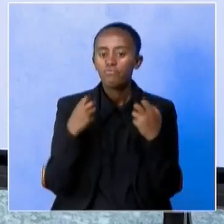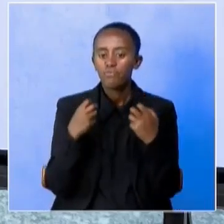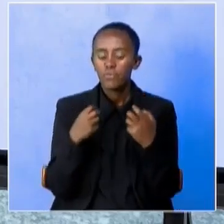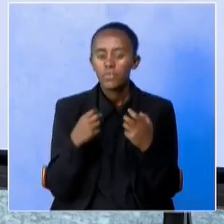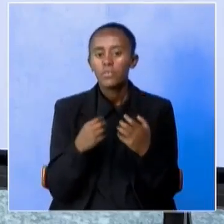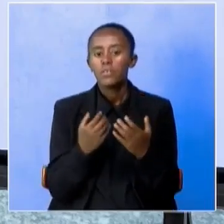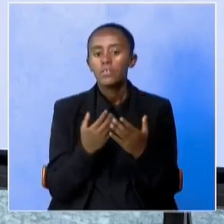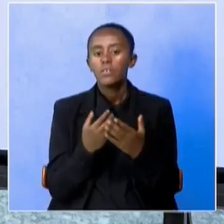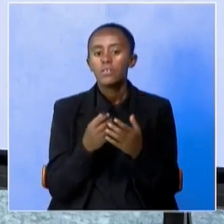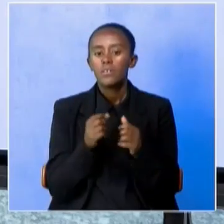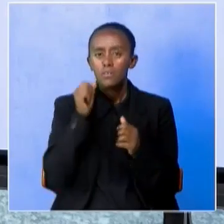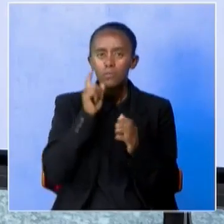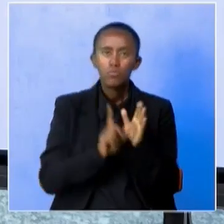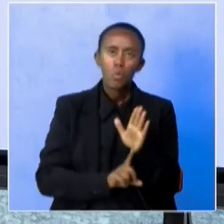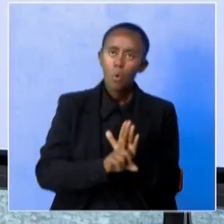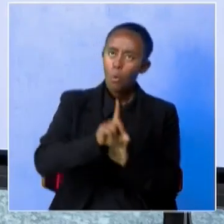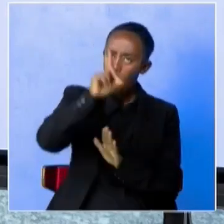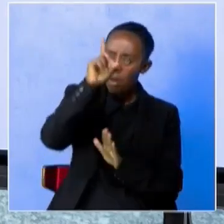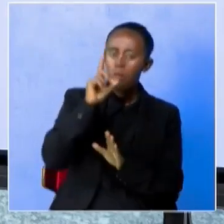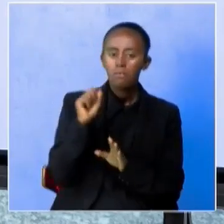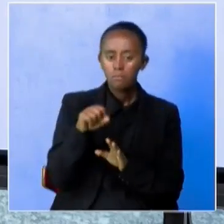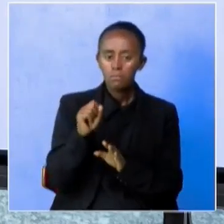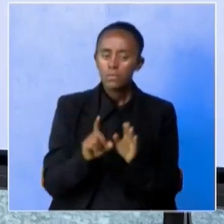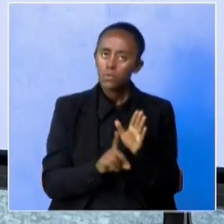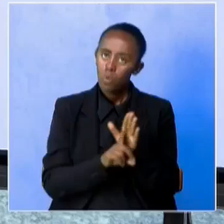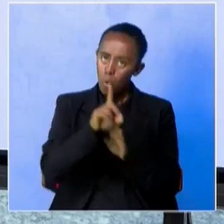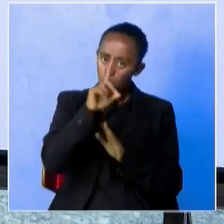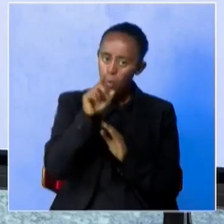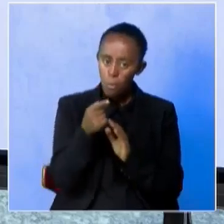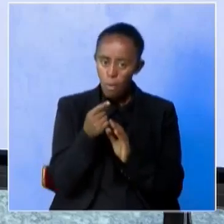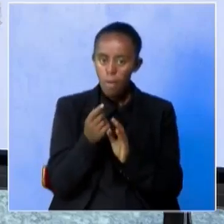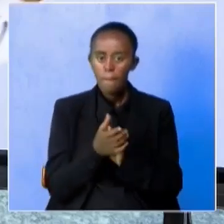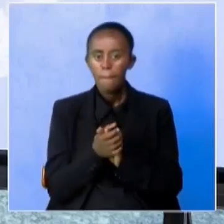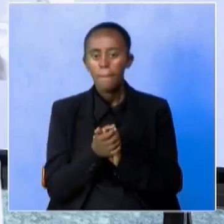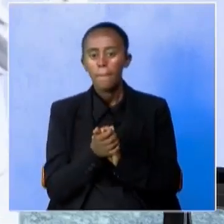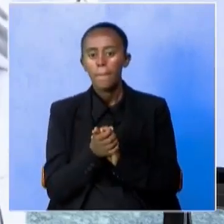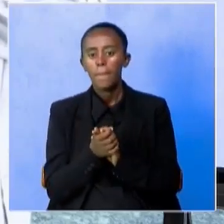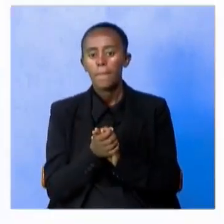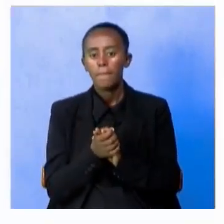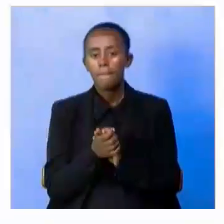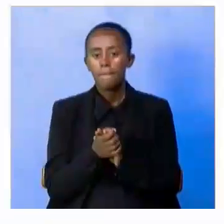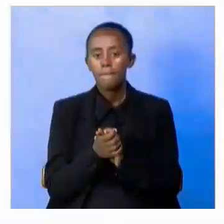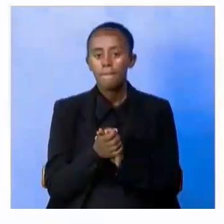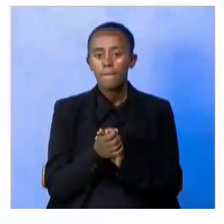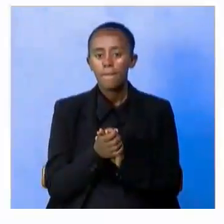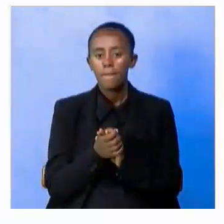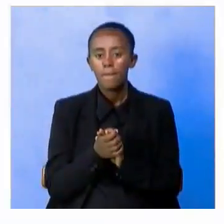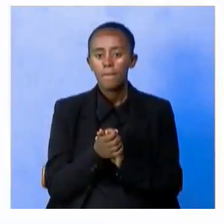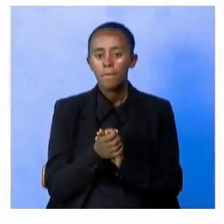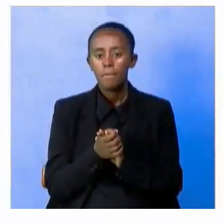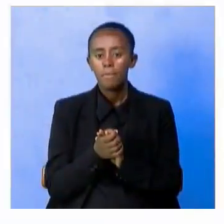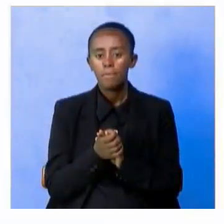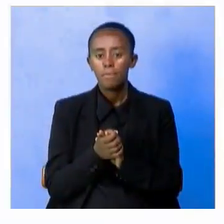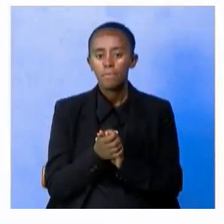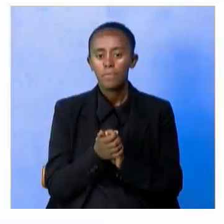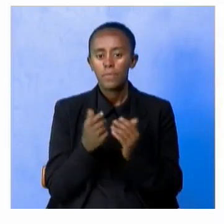other. He is tall, right? Tall, yes. In this case,